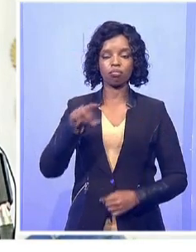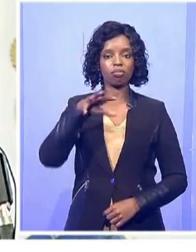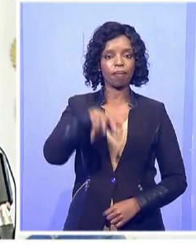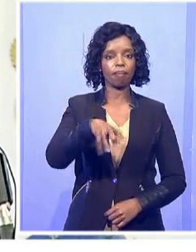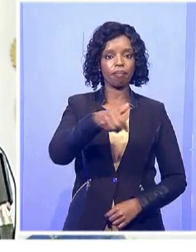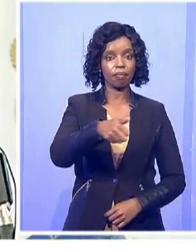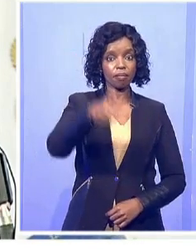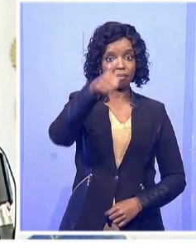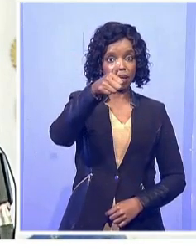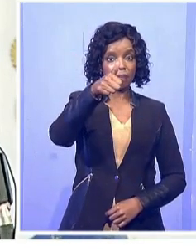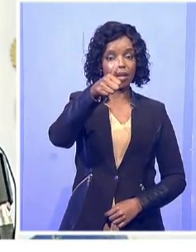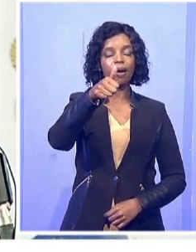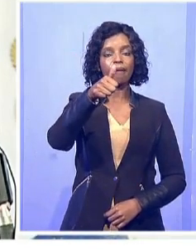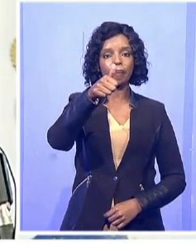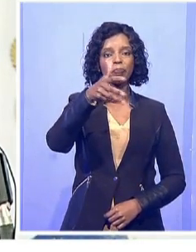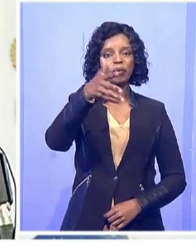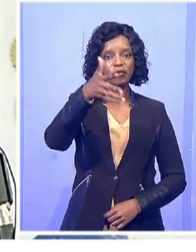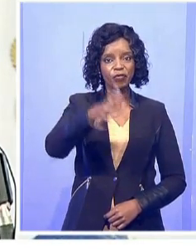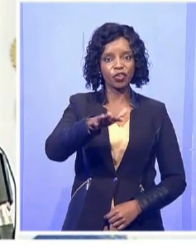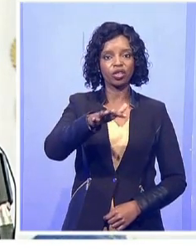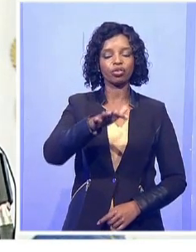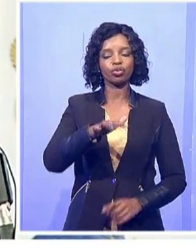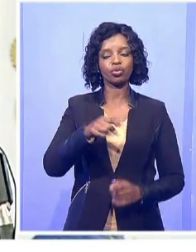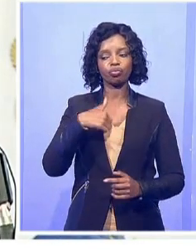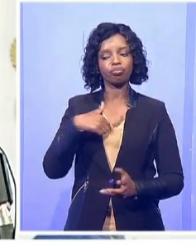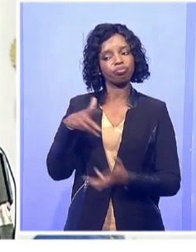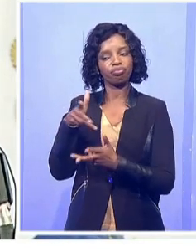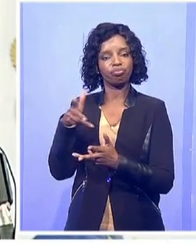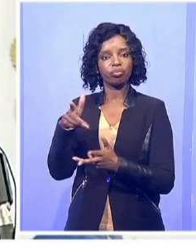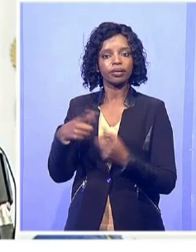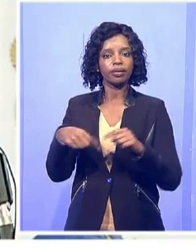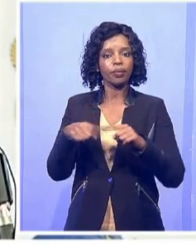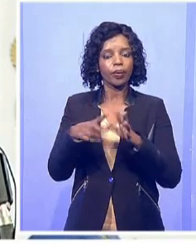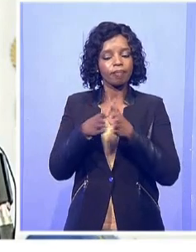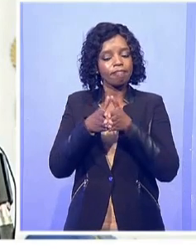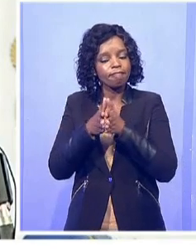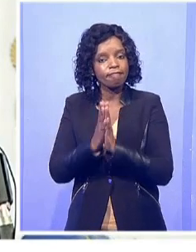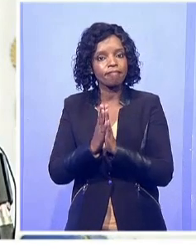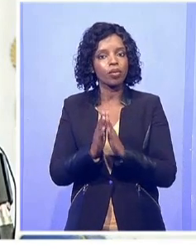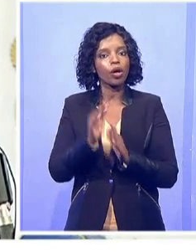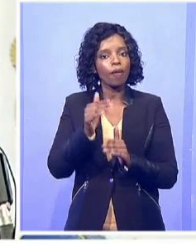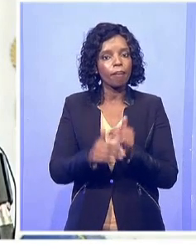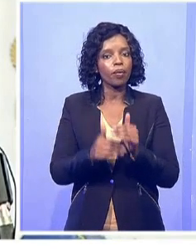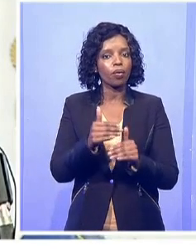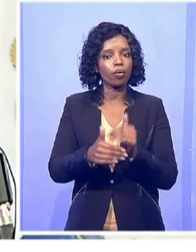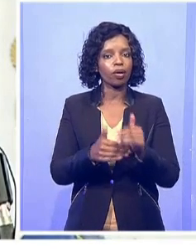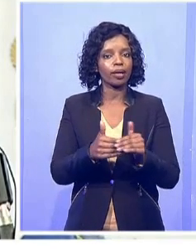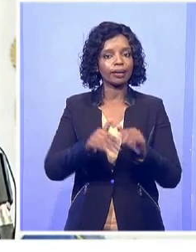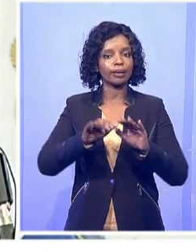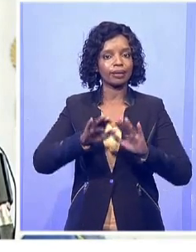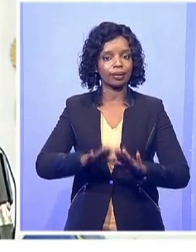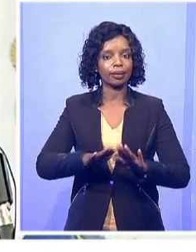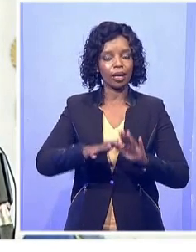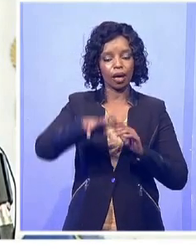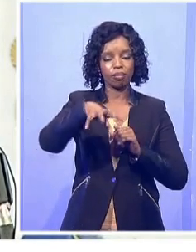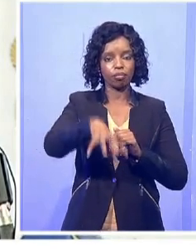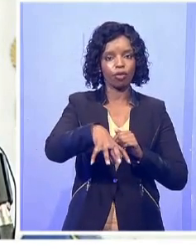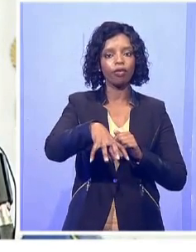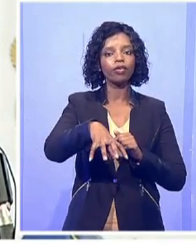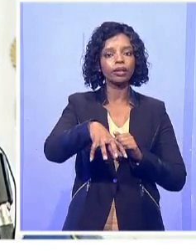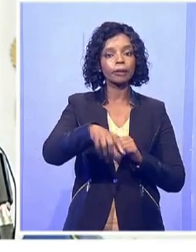we are appealing for the participation of the province. The province must